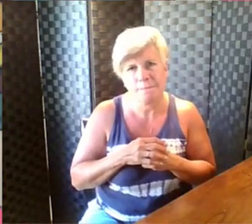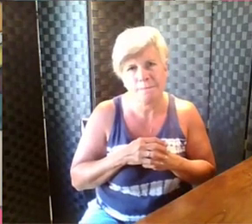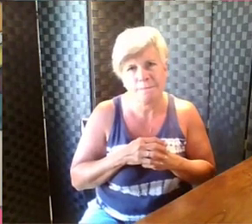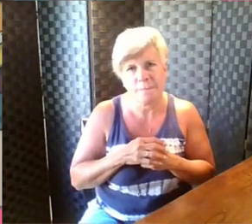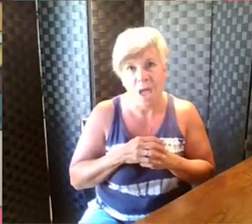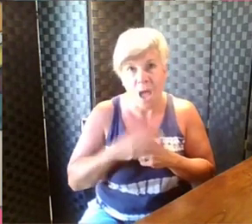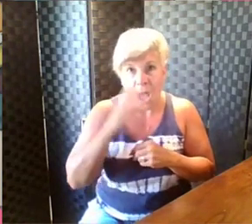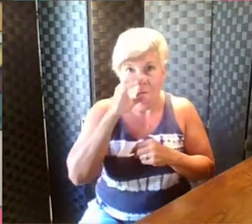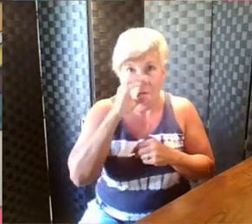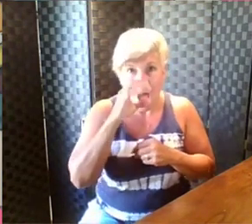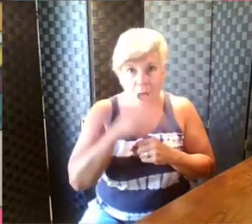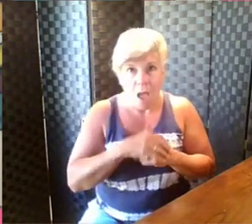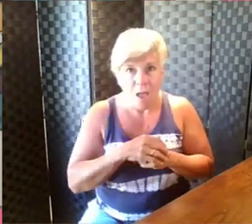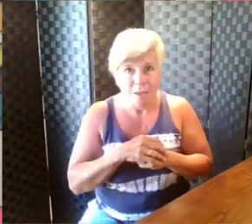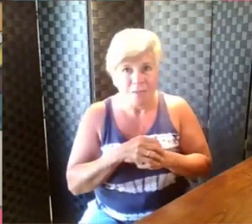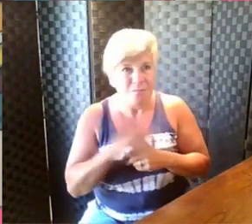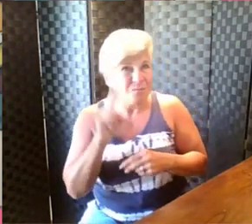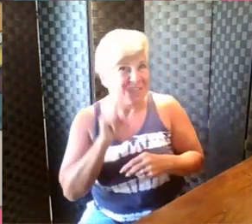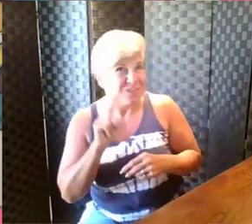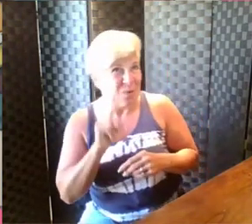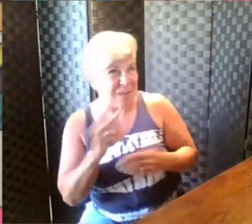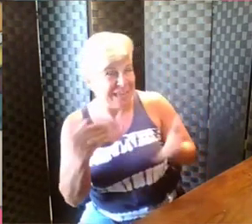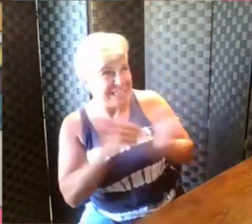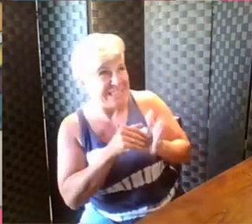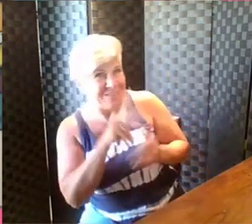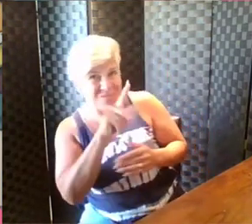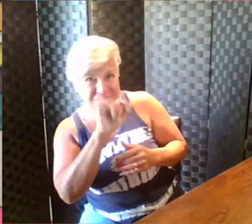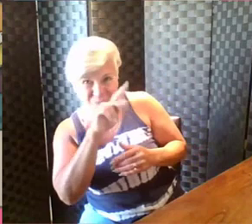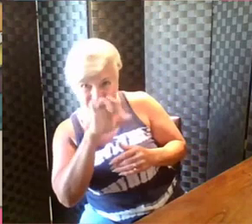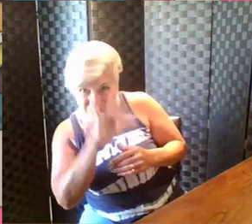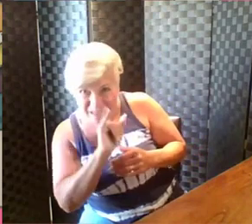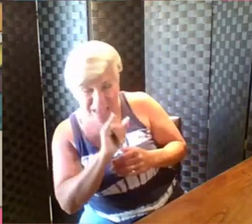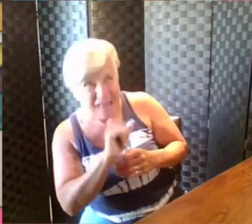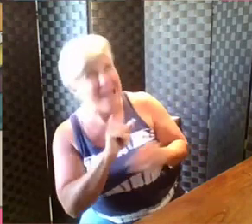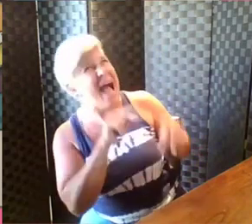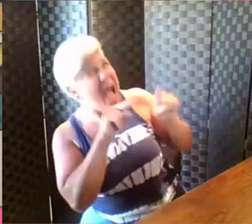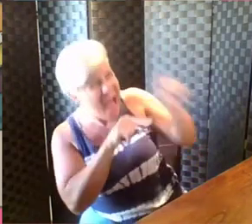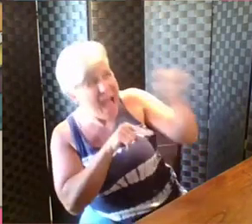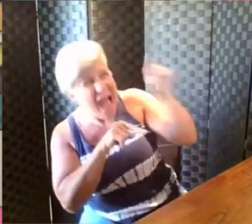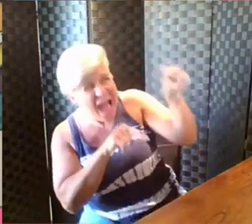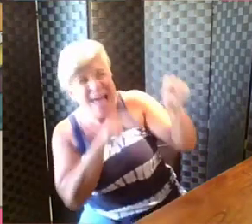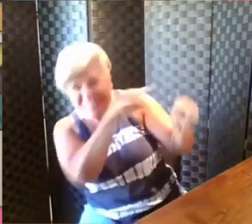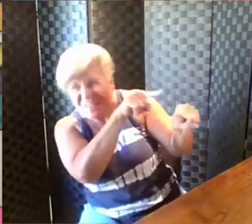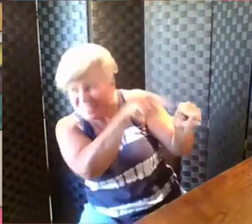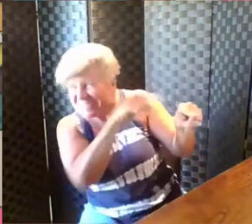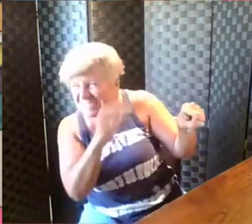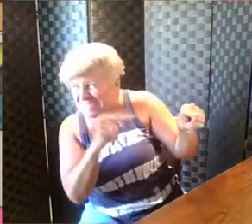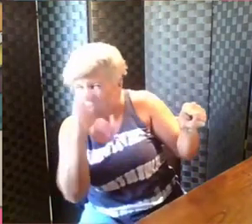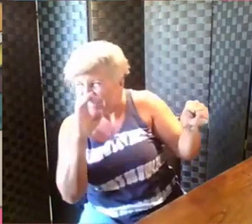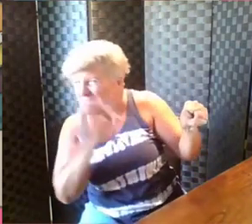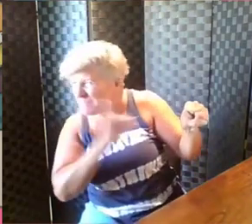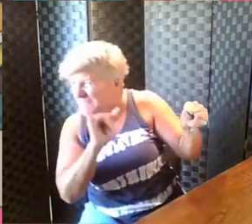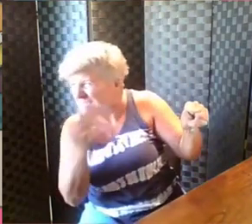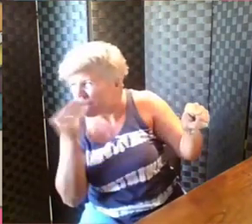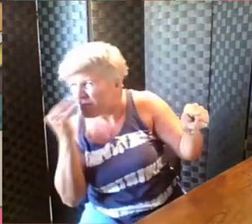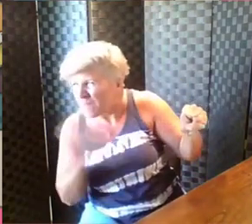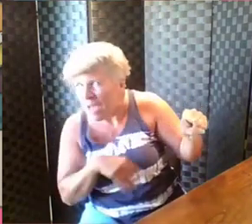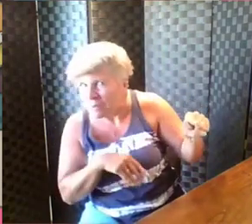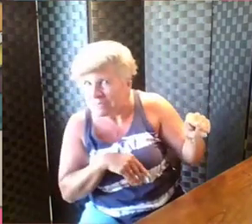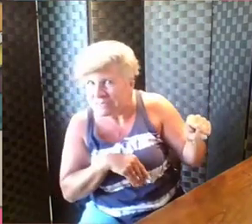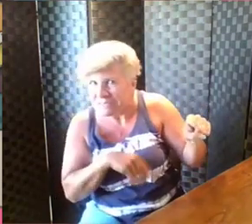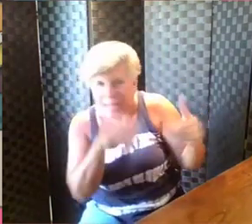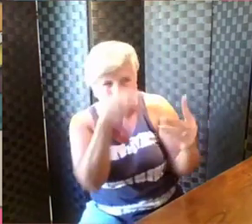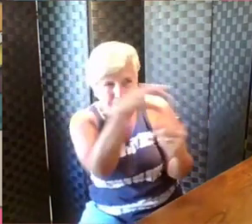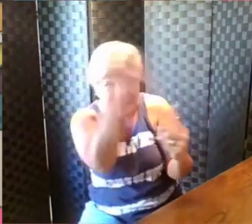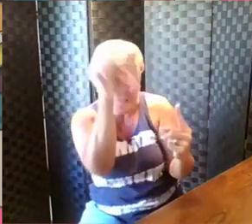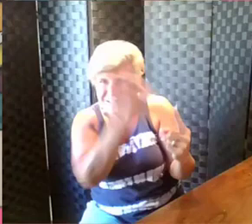She even looks like a flower, said Victoria as Chrysanthemum entered the playground. Let's pick her, said